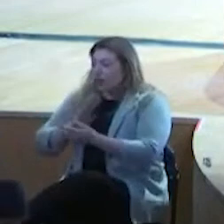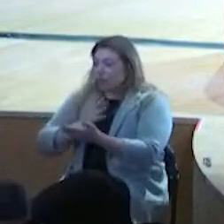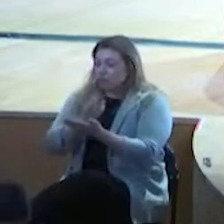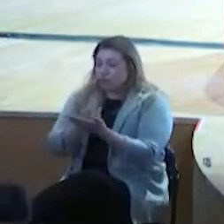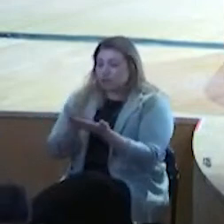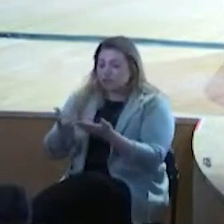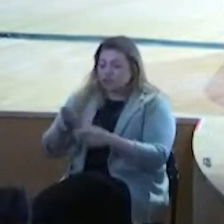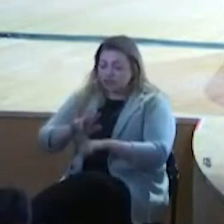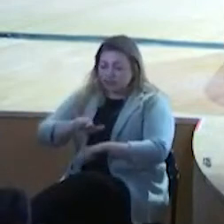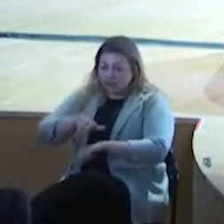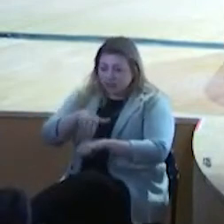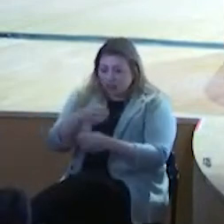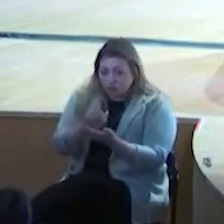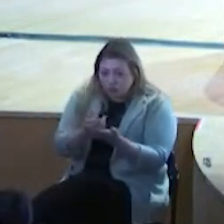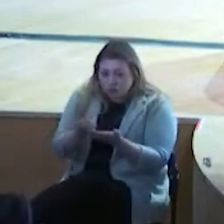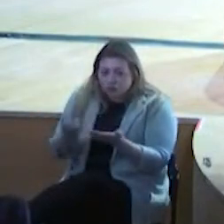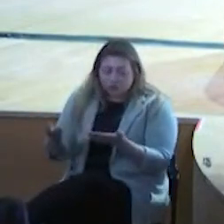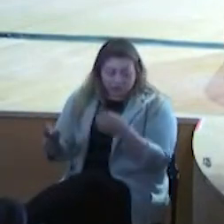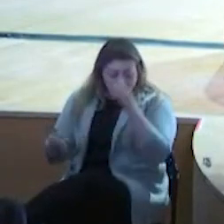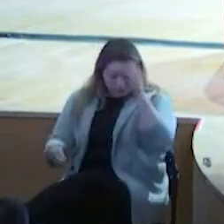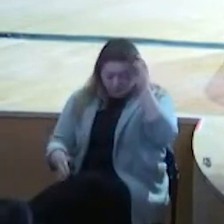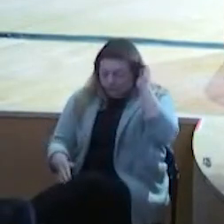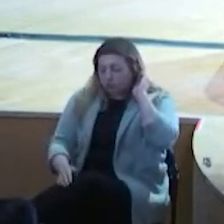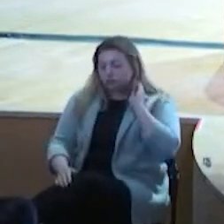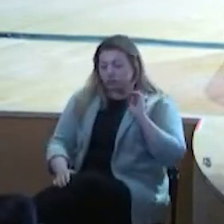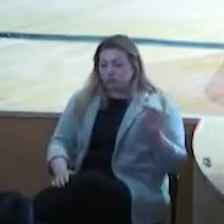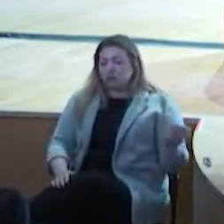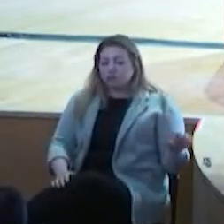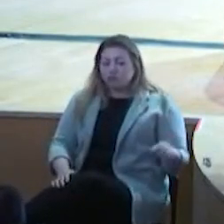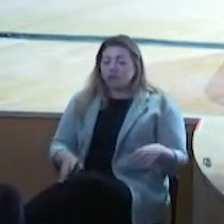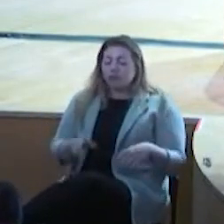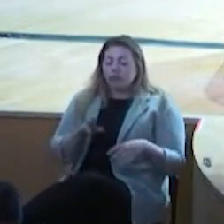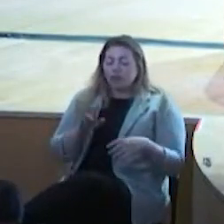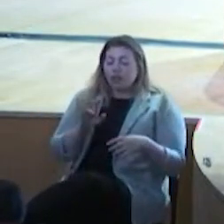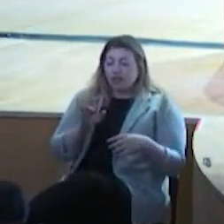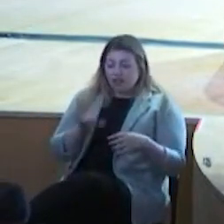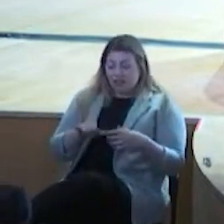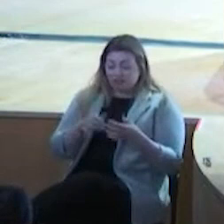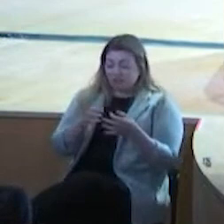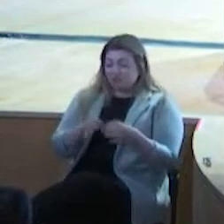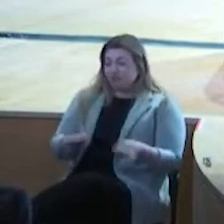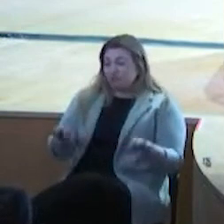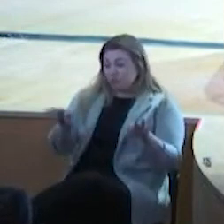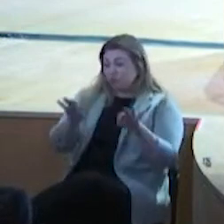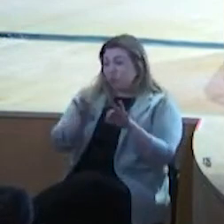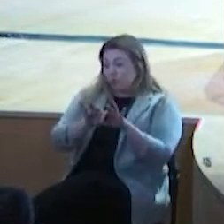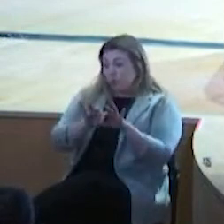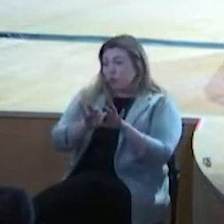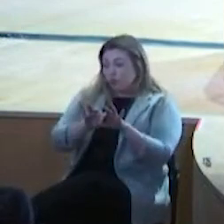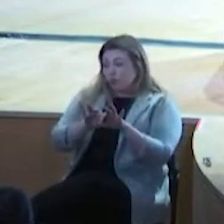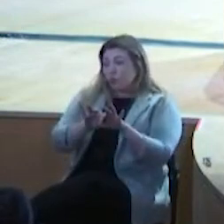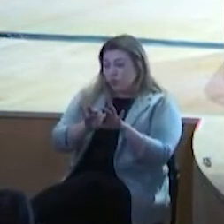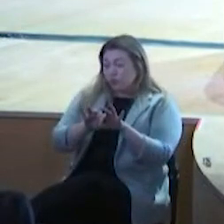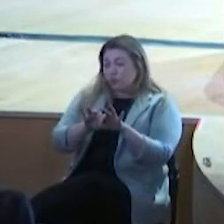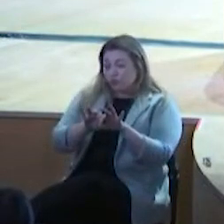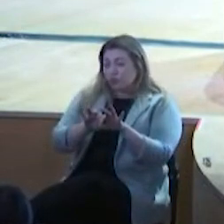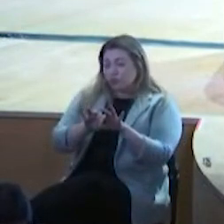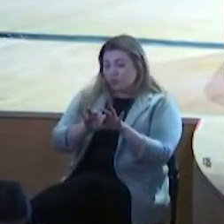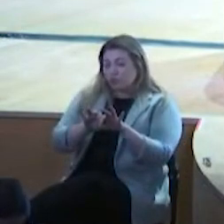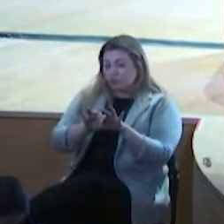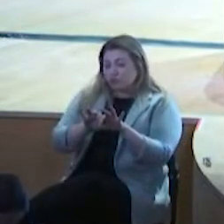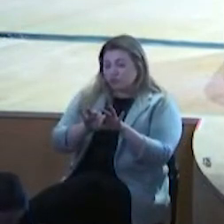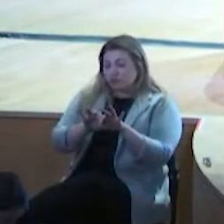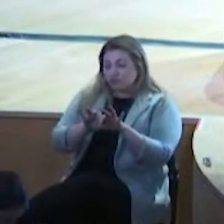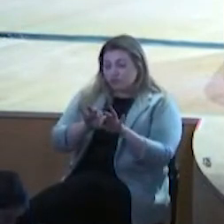natural resources. And so that's important. That's an important piece, and that's